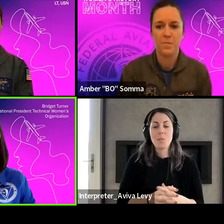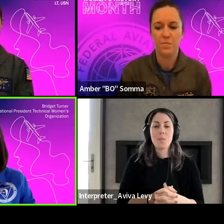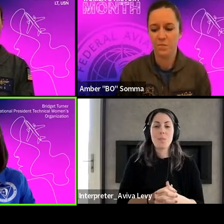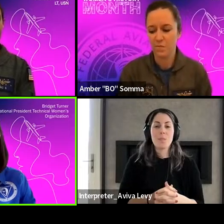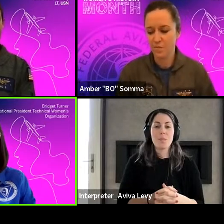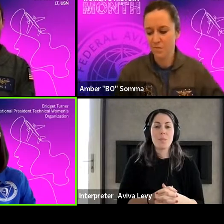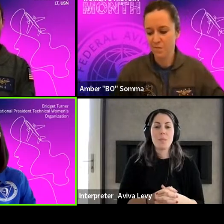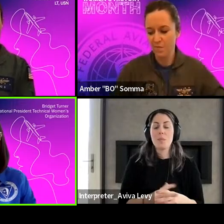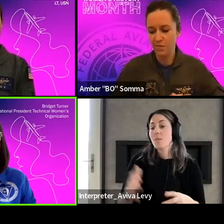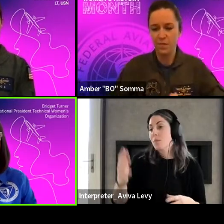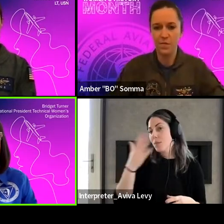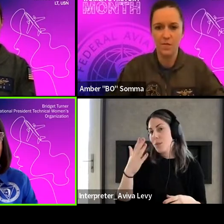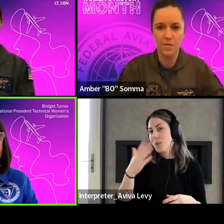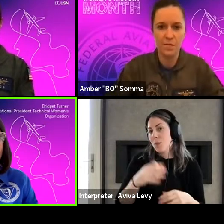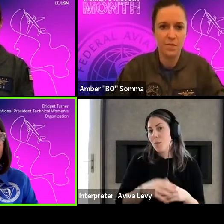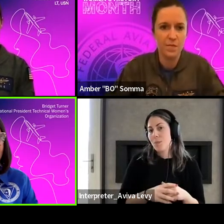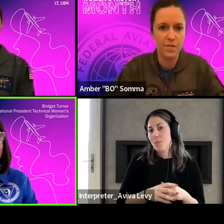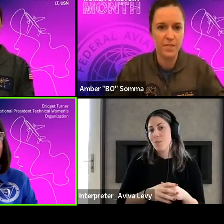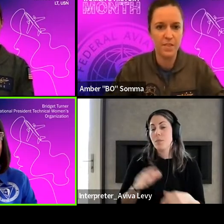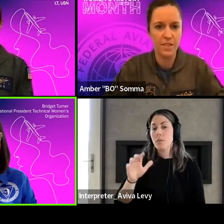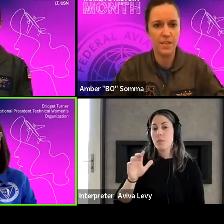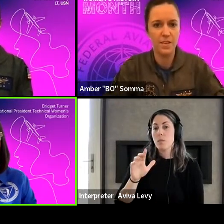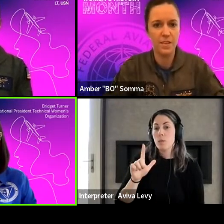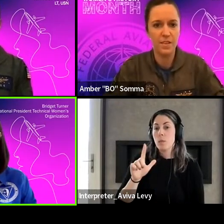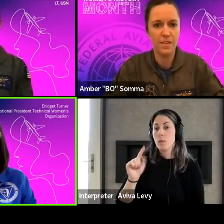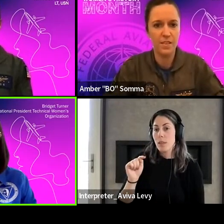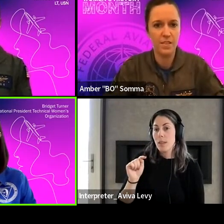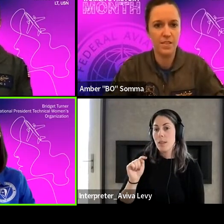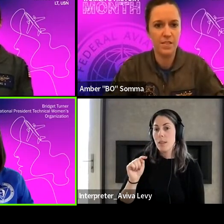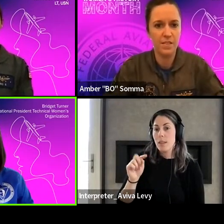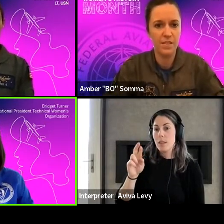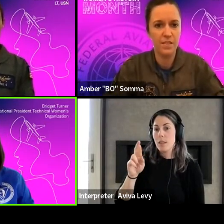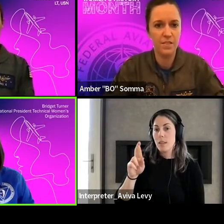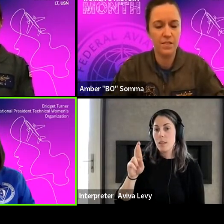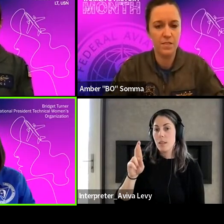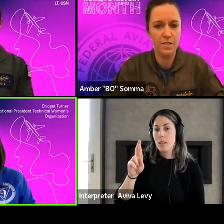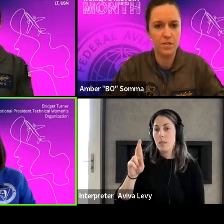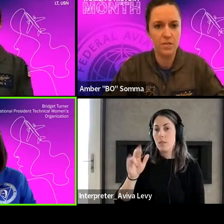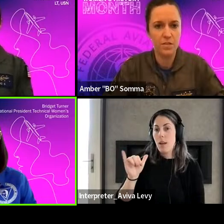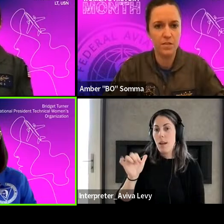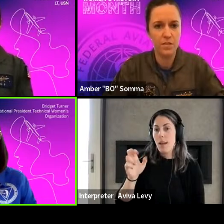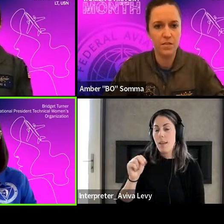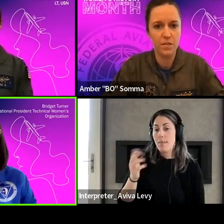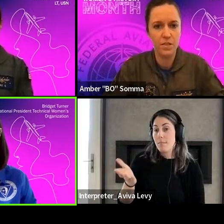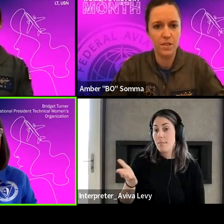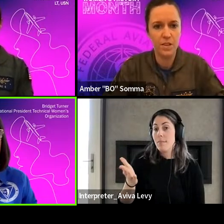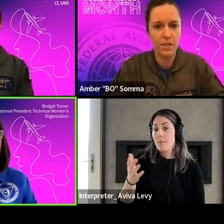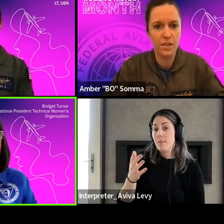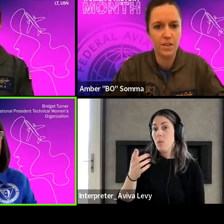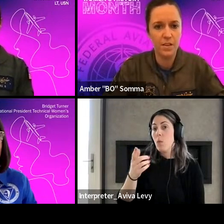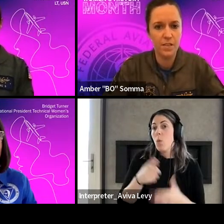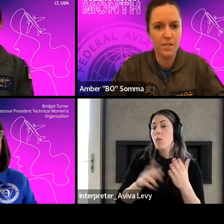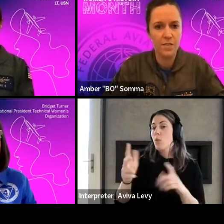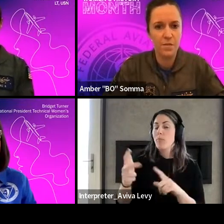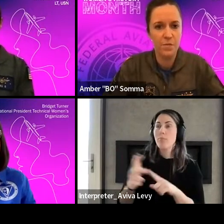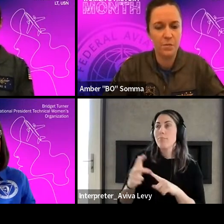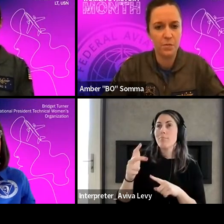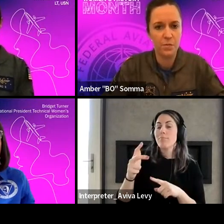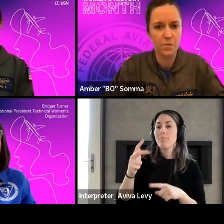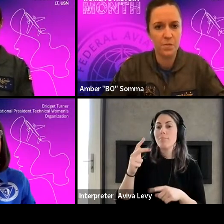you. Lieutenant Rebecca Ryan, can you share one of your memorable experiences as well with us? Oh,